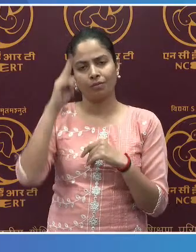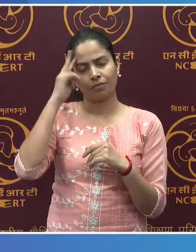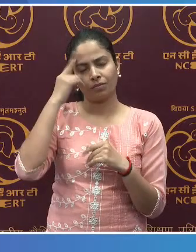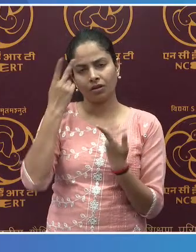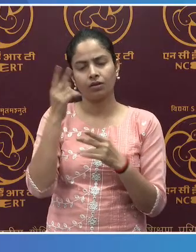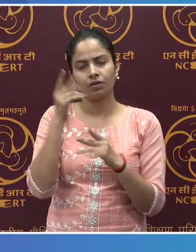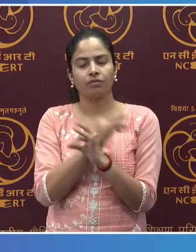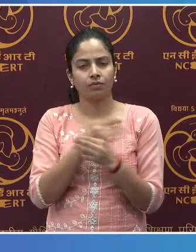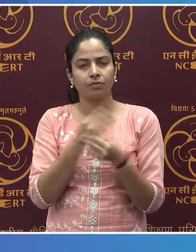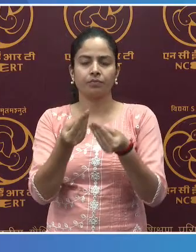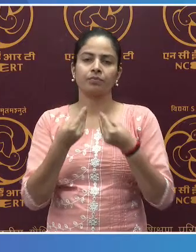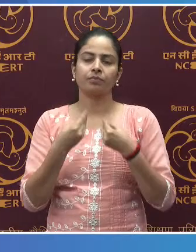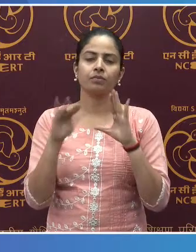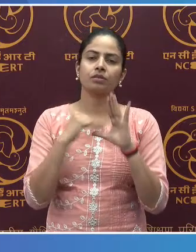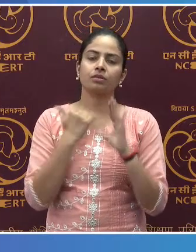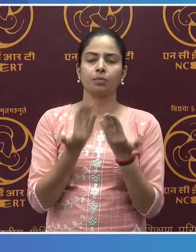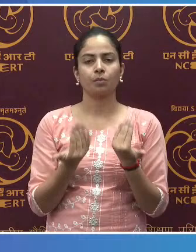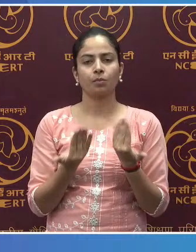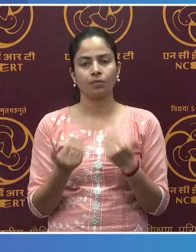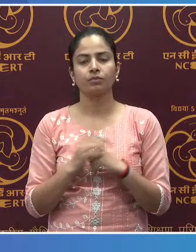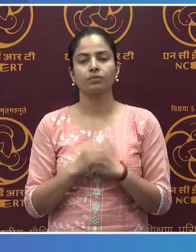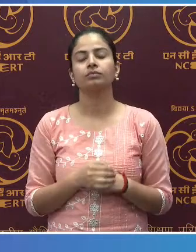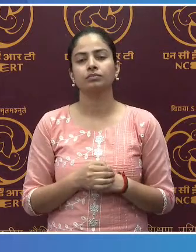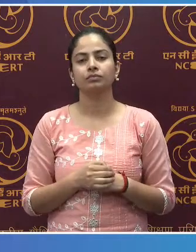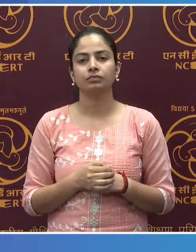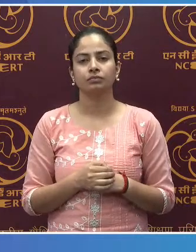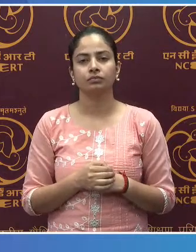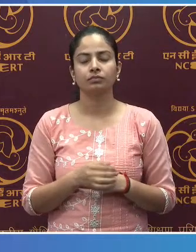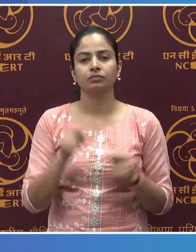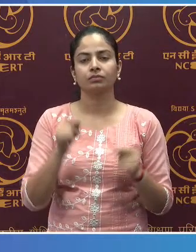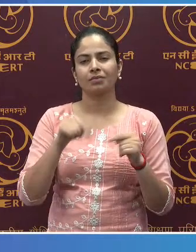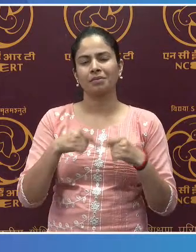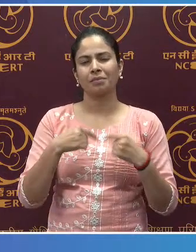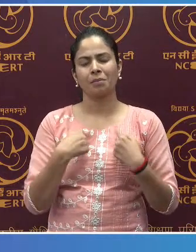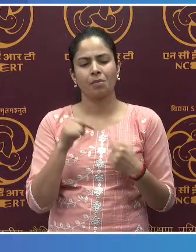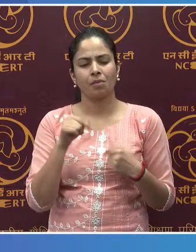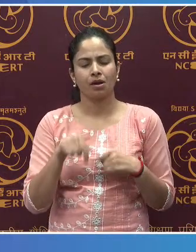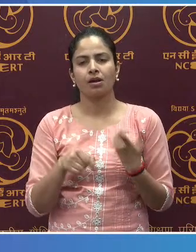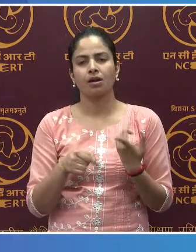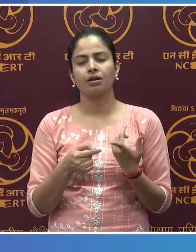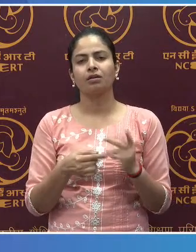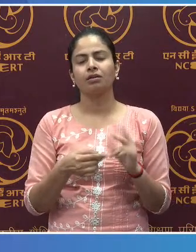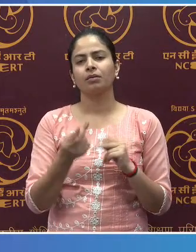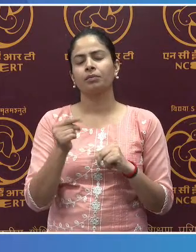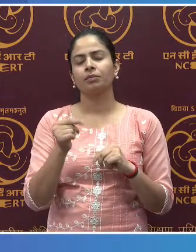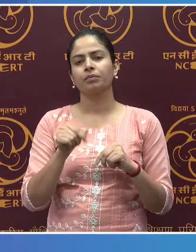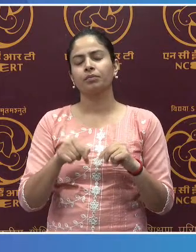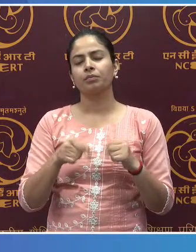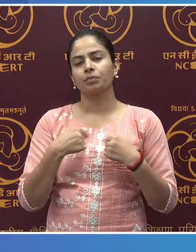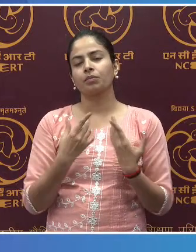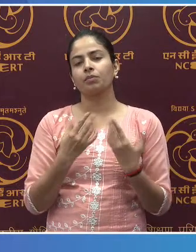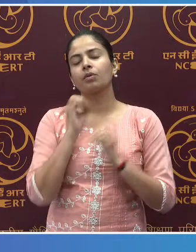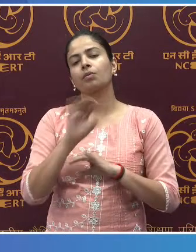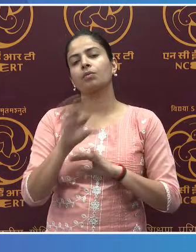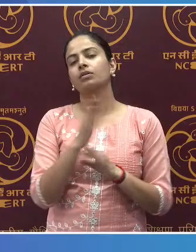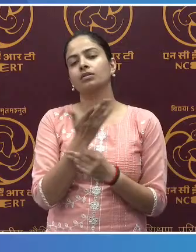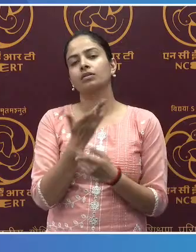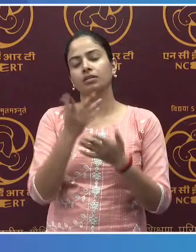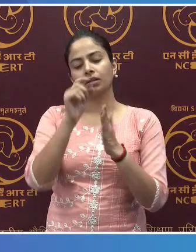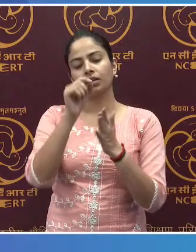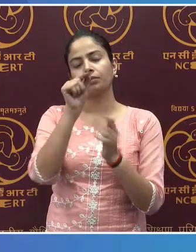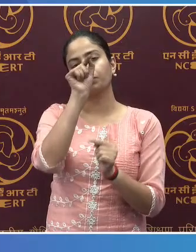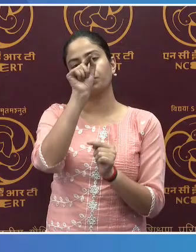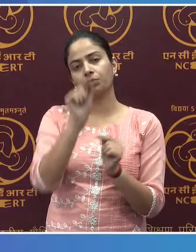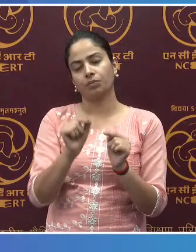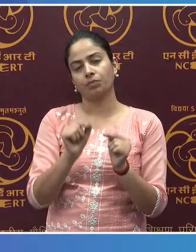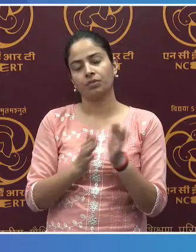sending in everything at the live chat box. Now, why I'm actually so speedy in this? Because I want to reveal all the details. It's going to be